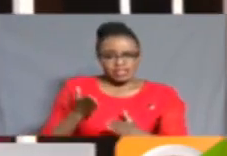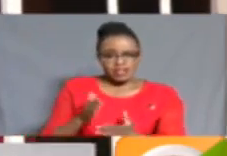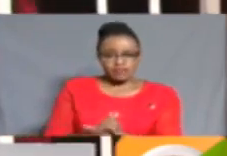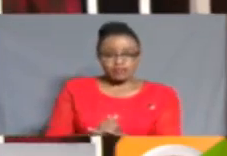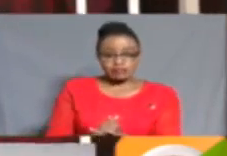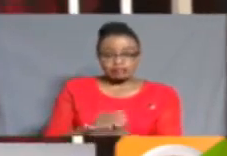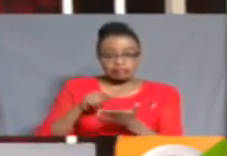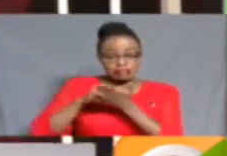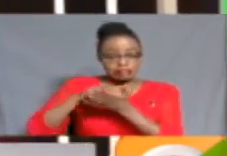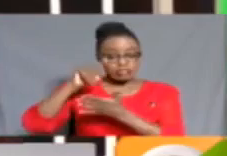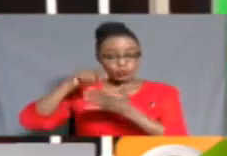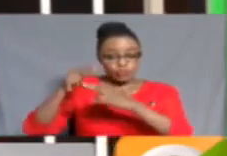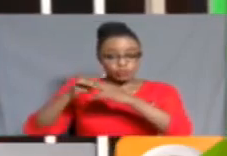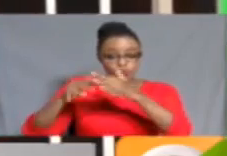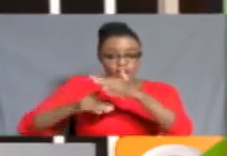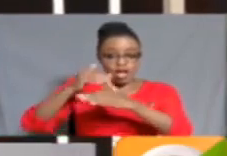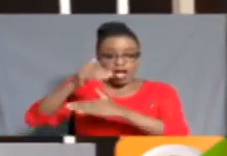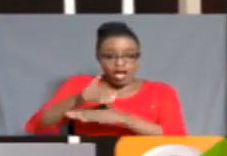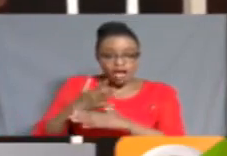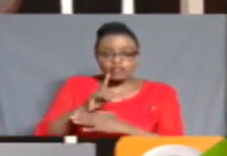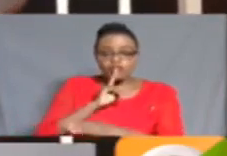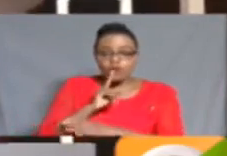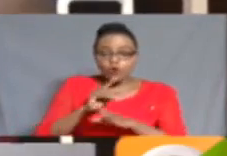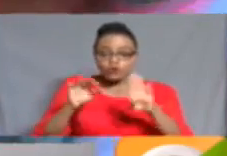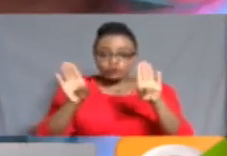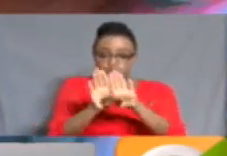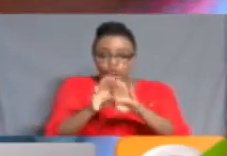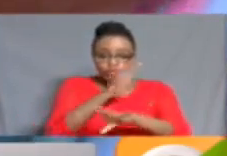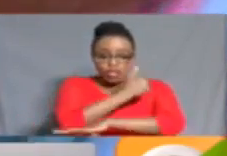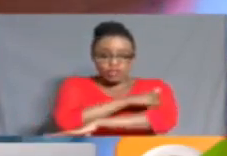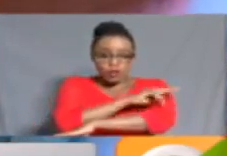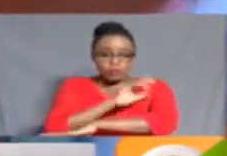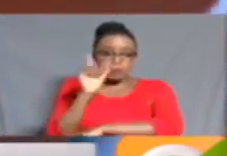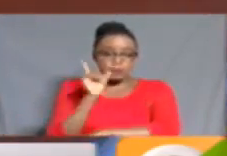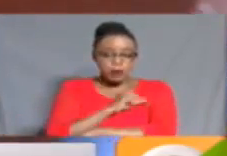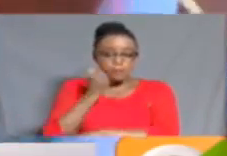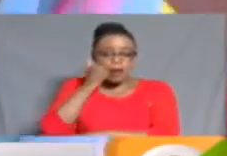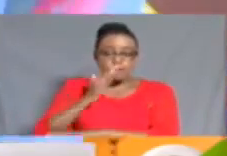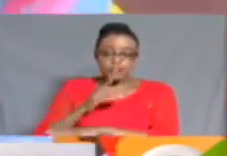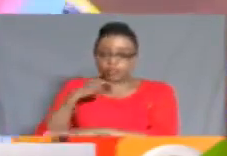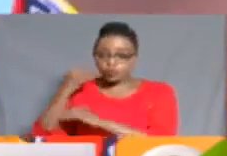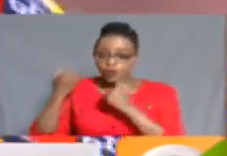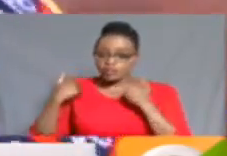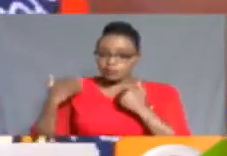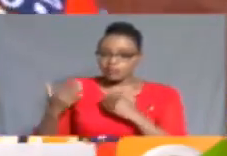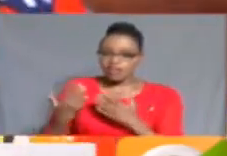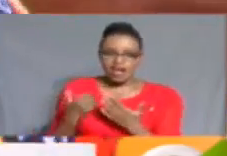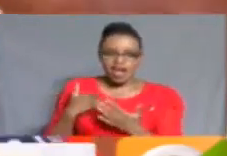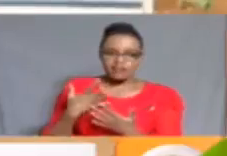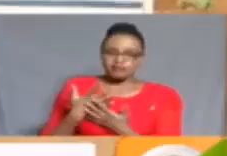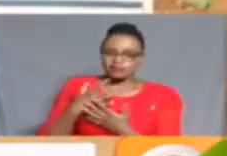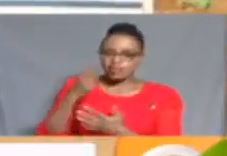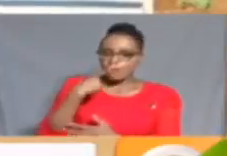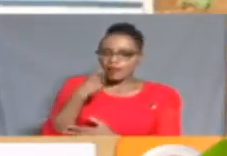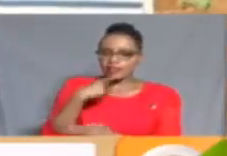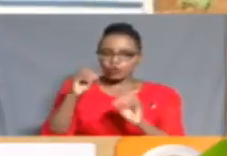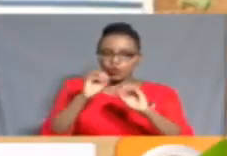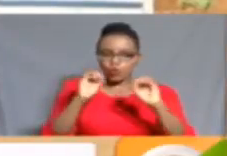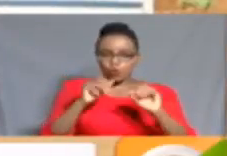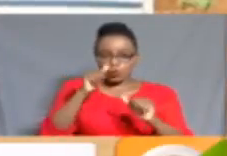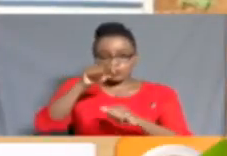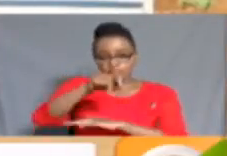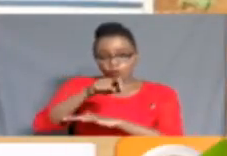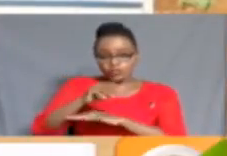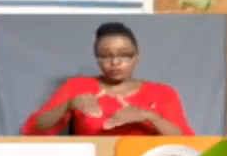She insists that soon after the order to shut down the hospital was made, patients admitted missed out on some of the medications they had to